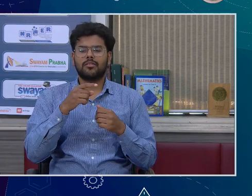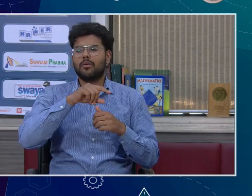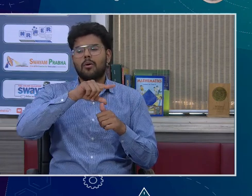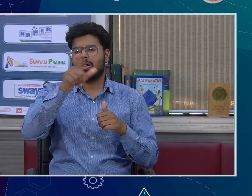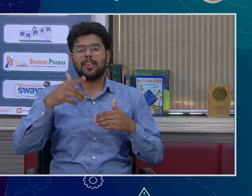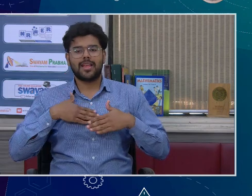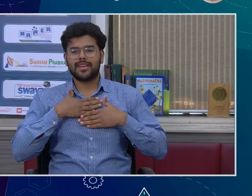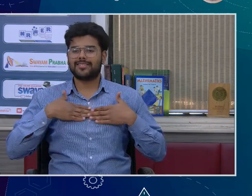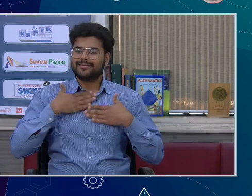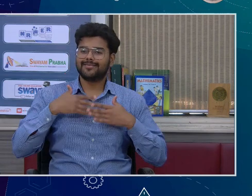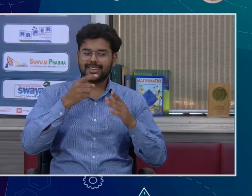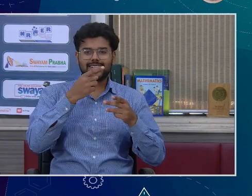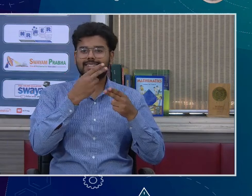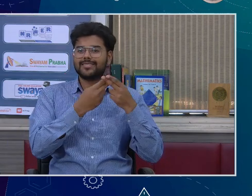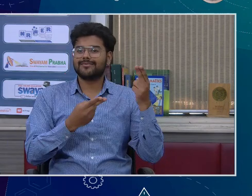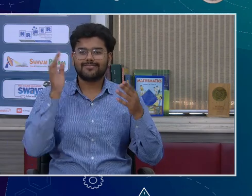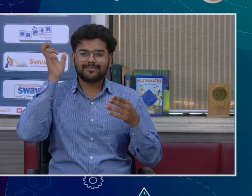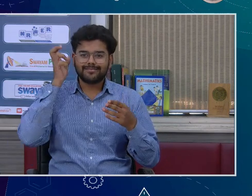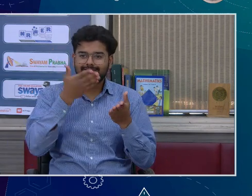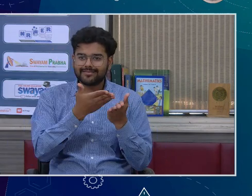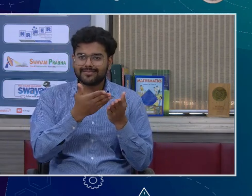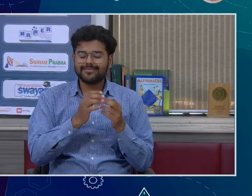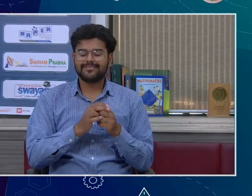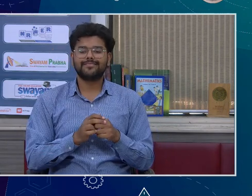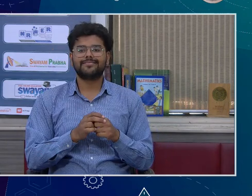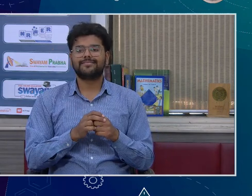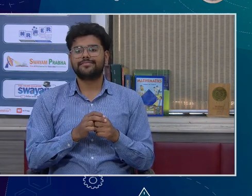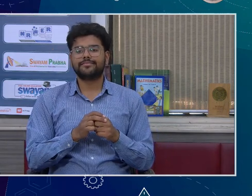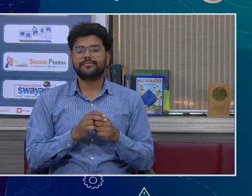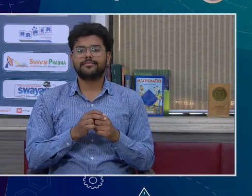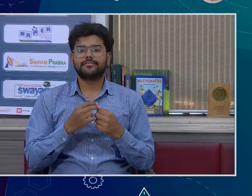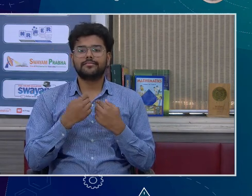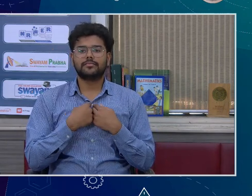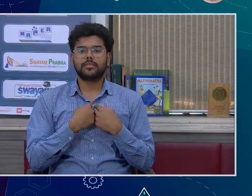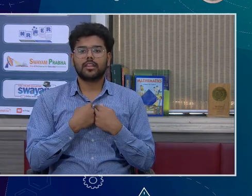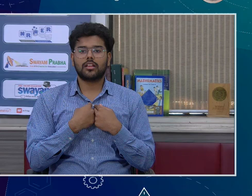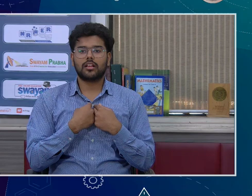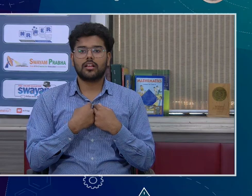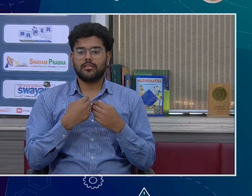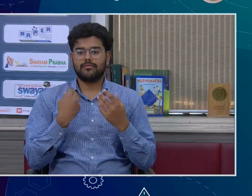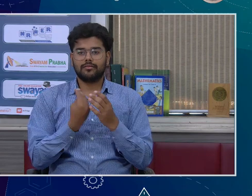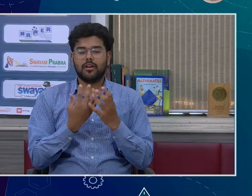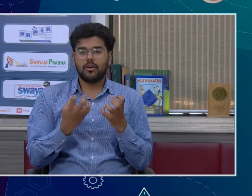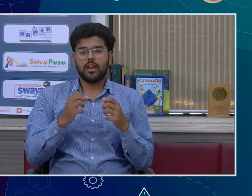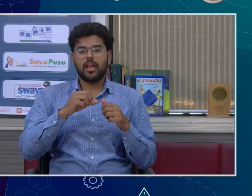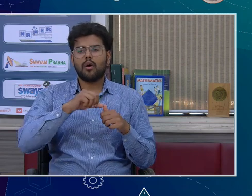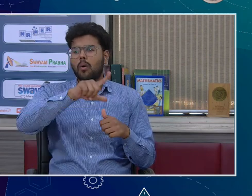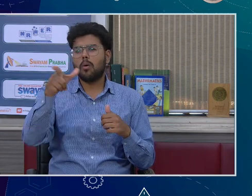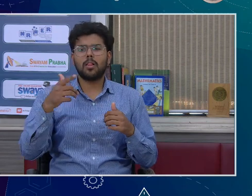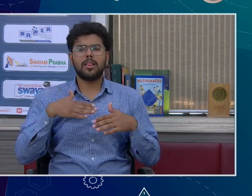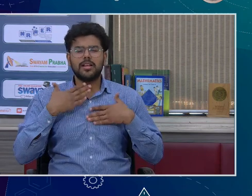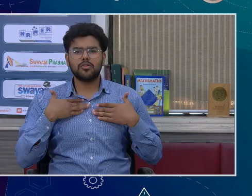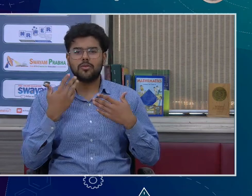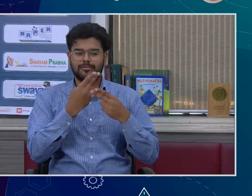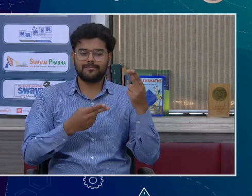enjoys listening to a story, So I for everybody to enjoy the story, the same story